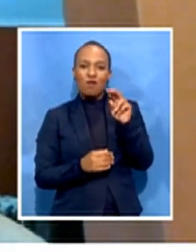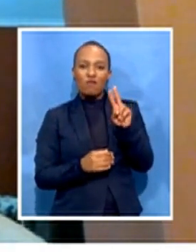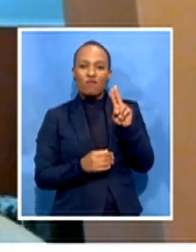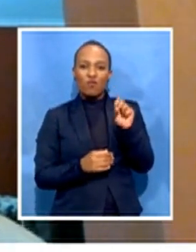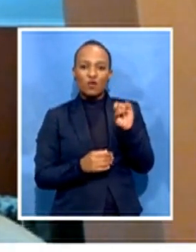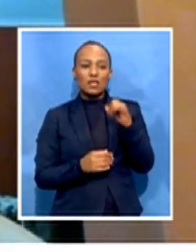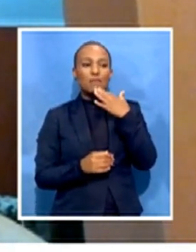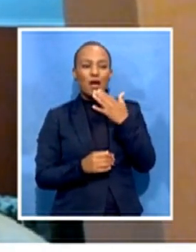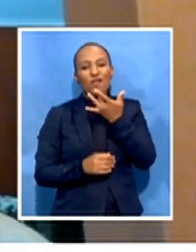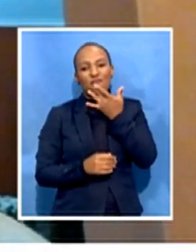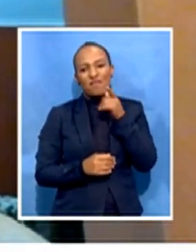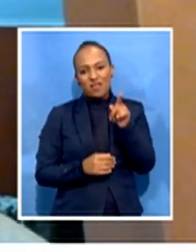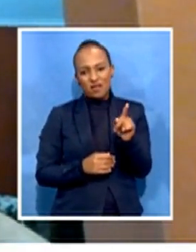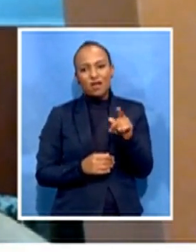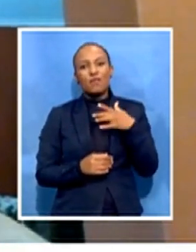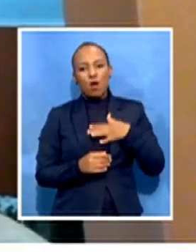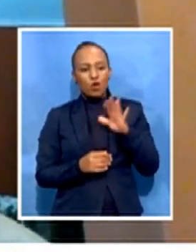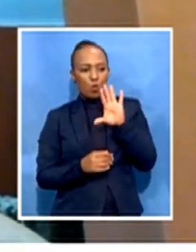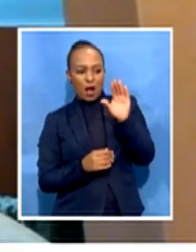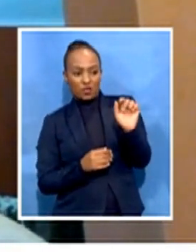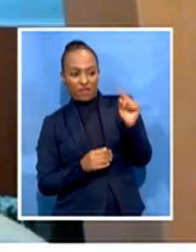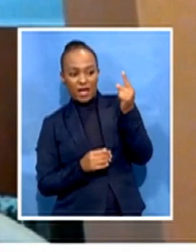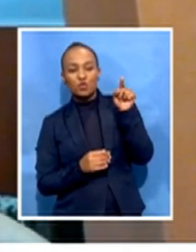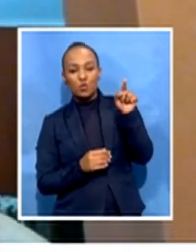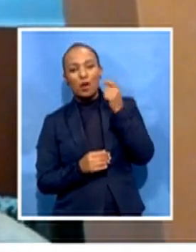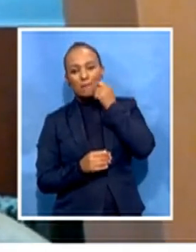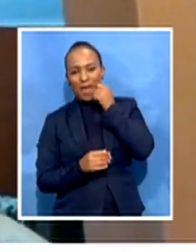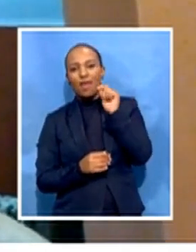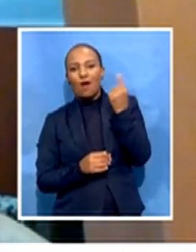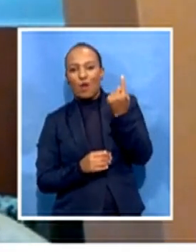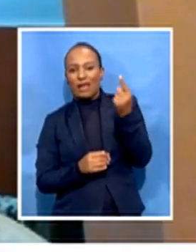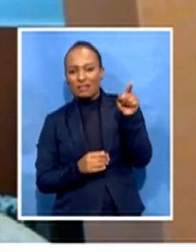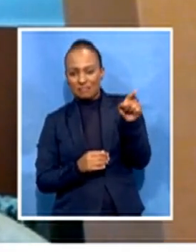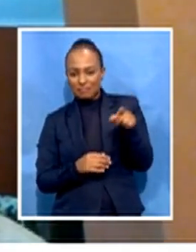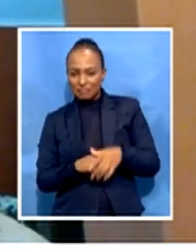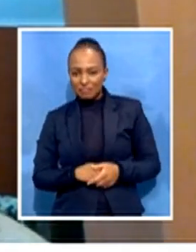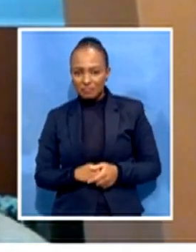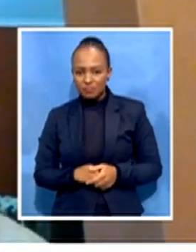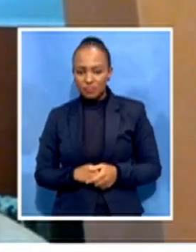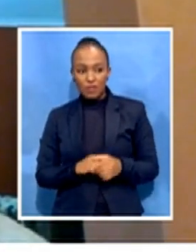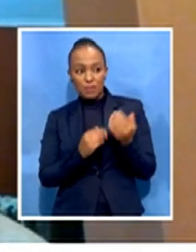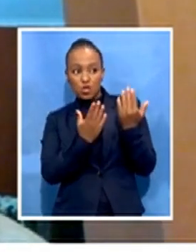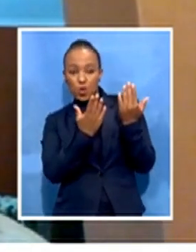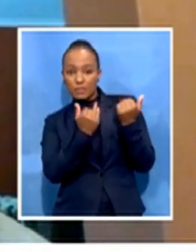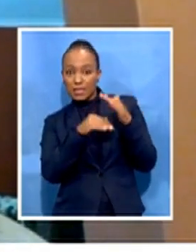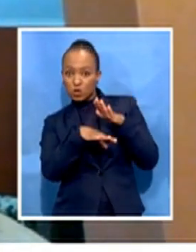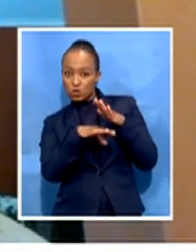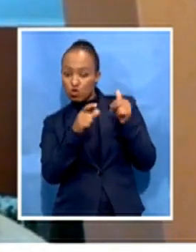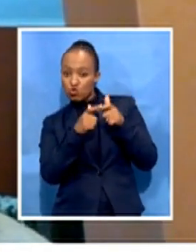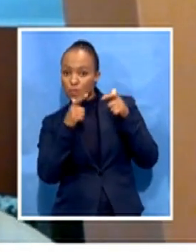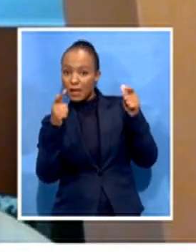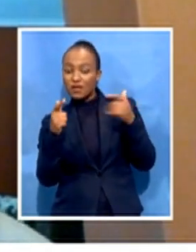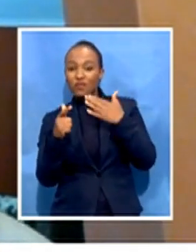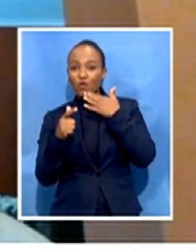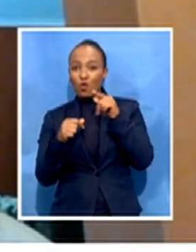in your court to kick off with. I mean, are we expecting too much from our services considering how they've been knocked